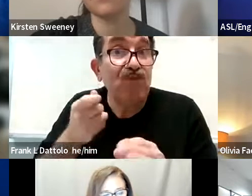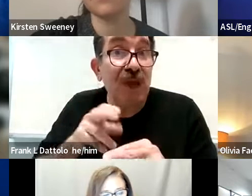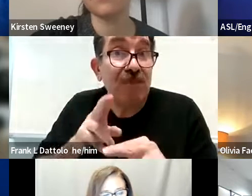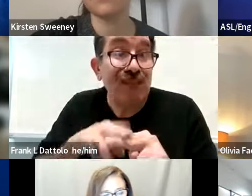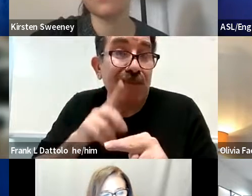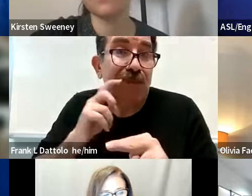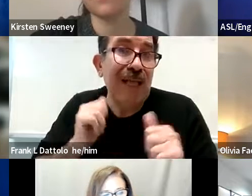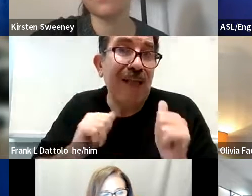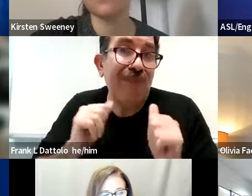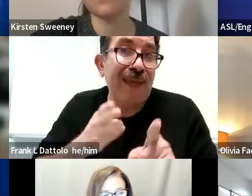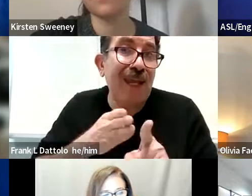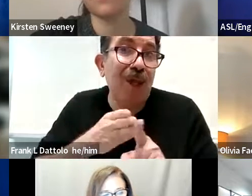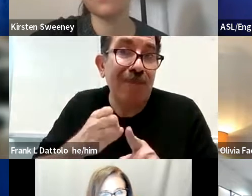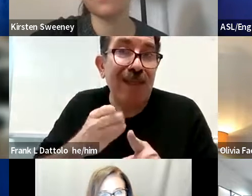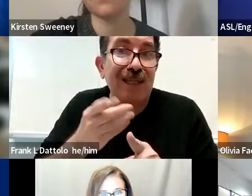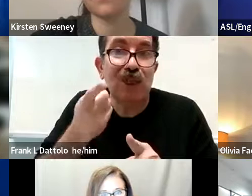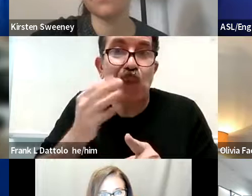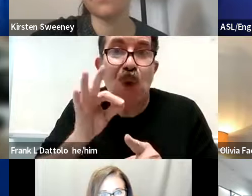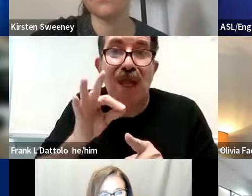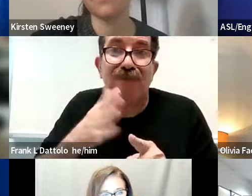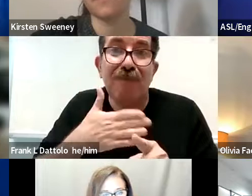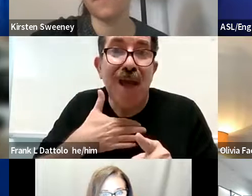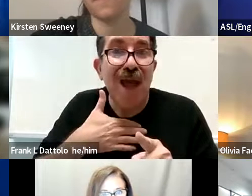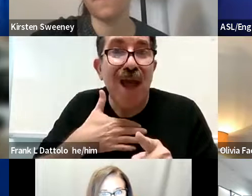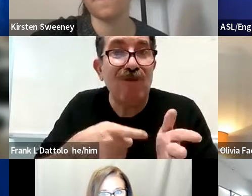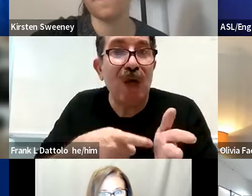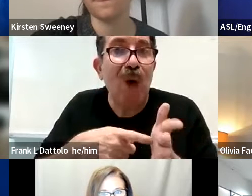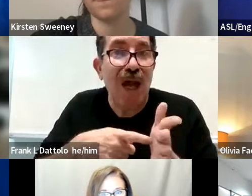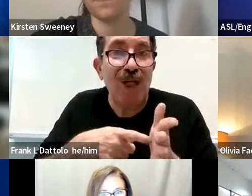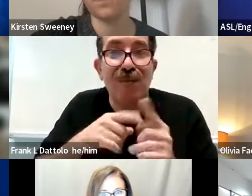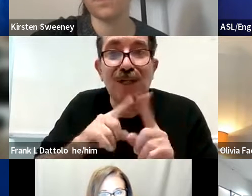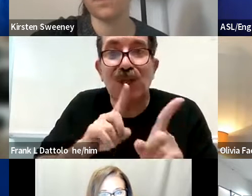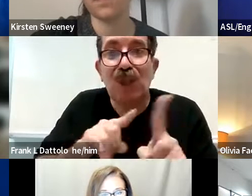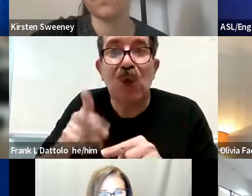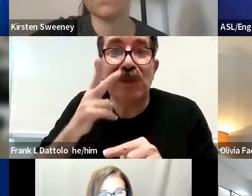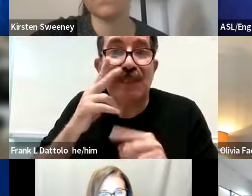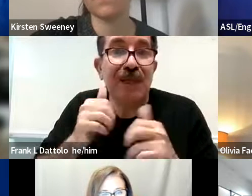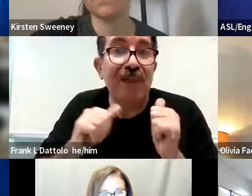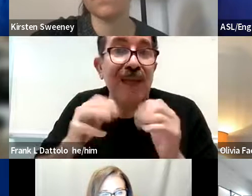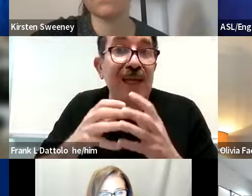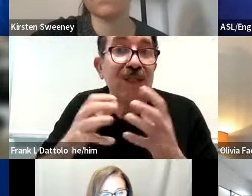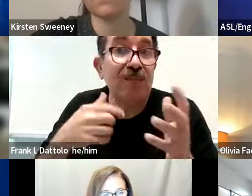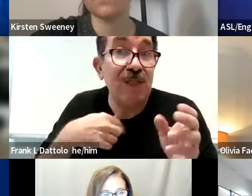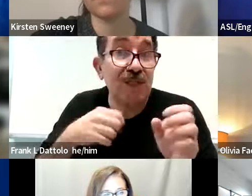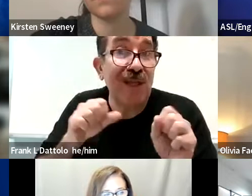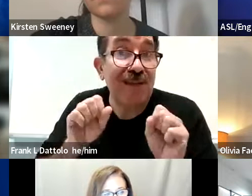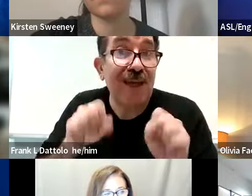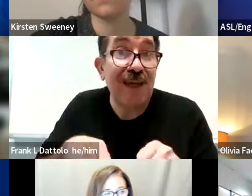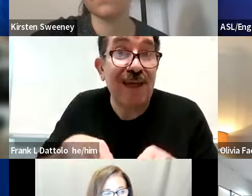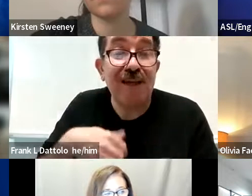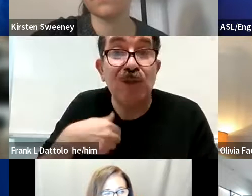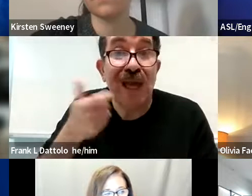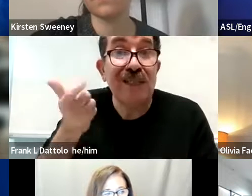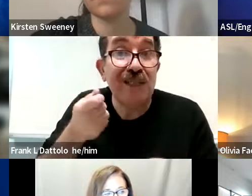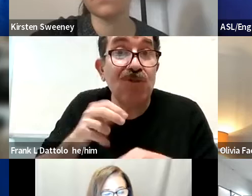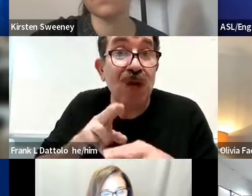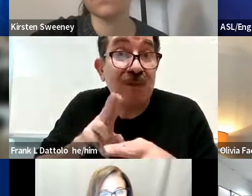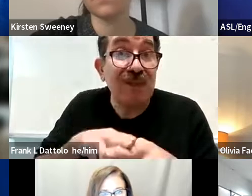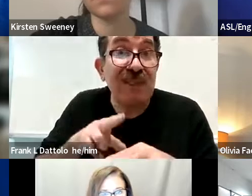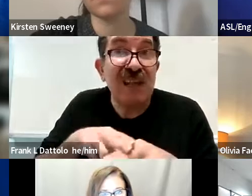So I decided to join as a subscriber because I was a theater major. And it was one of my requirements to attend as